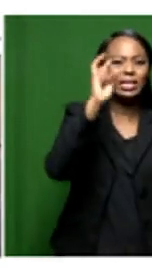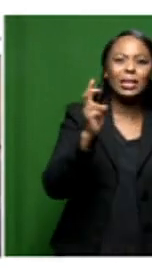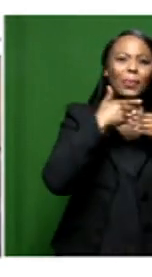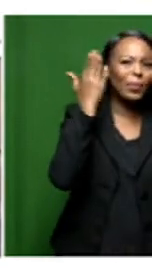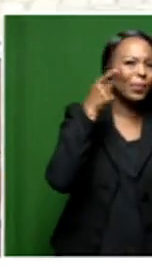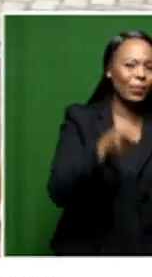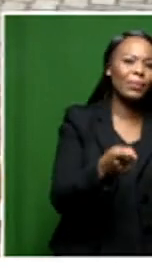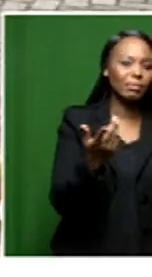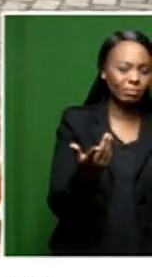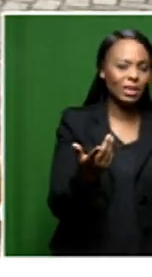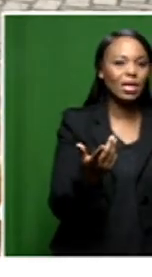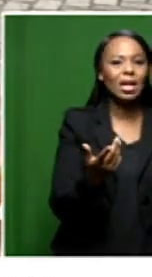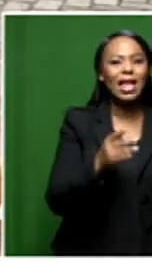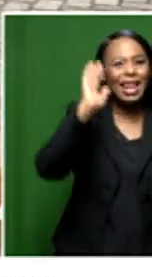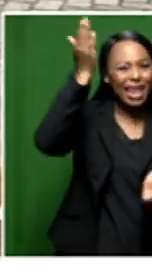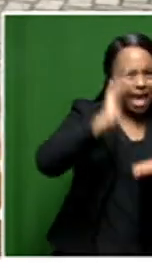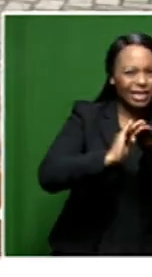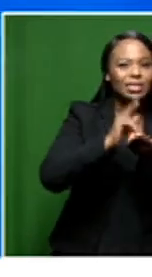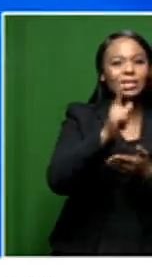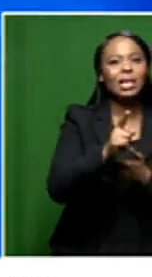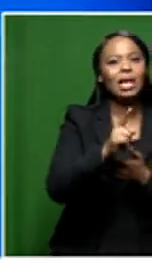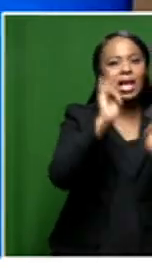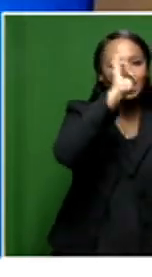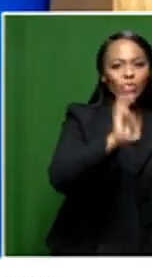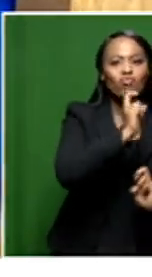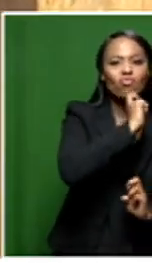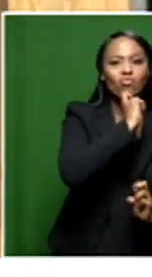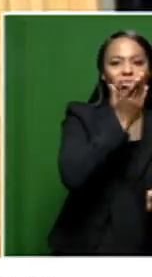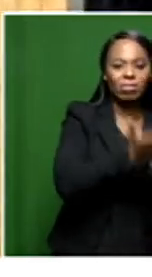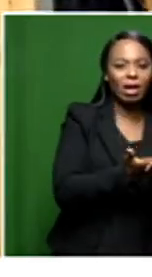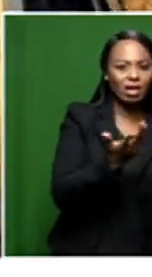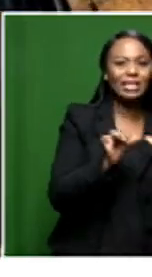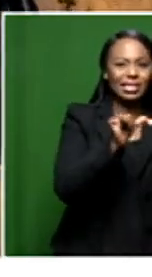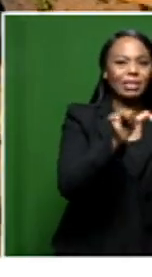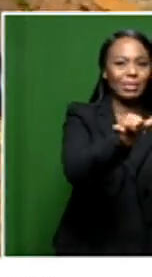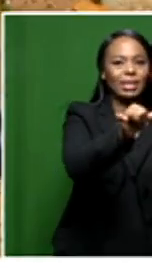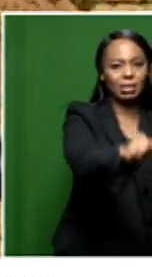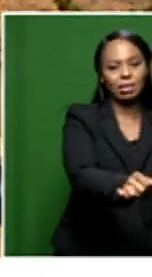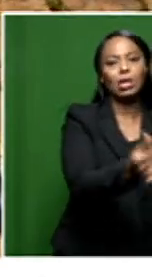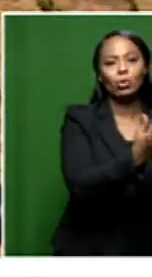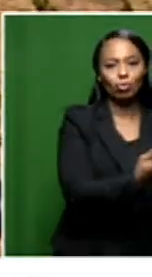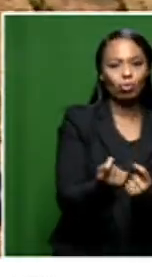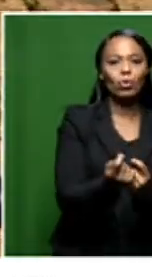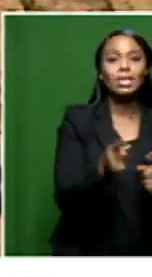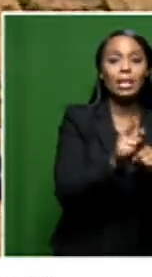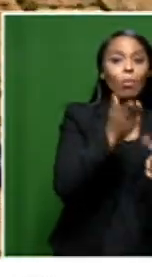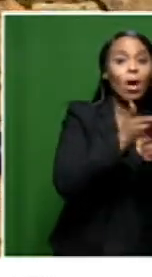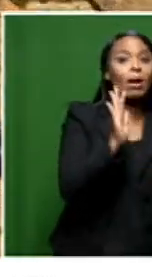like to use less electricity to be more off the grid or sustainable whilst keeping their fitness levels up. And how it works